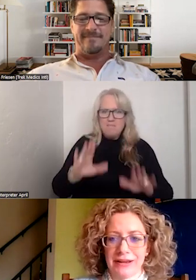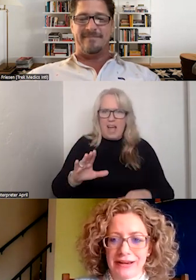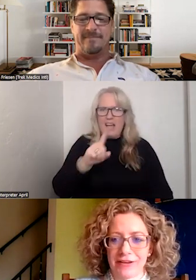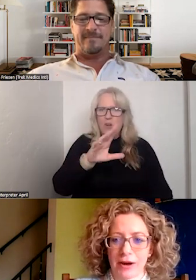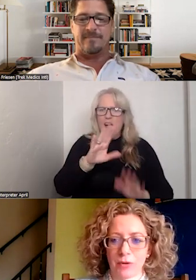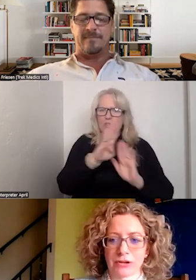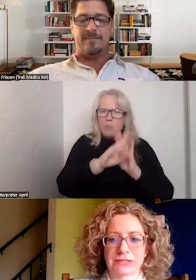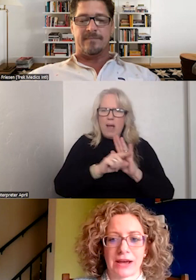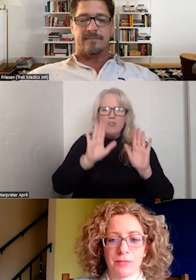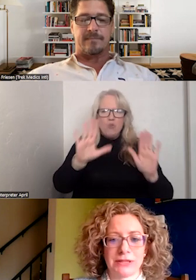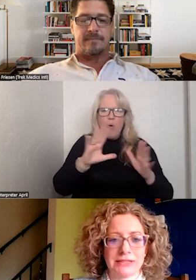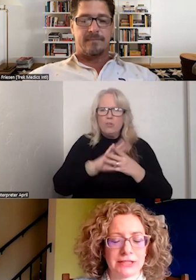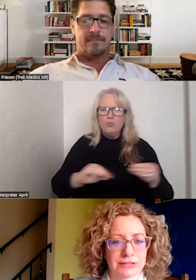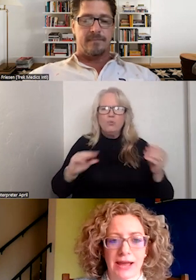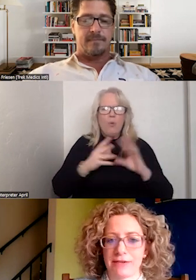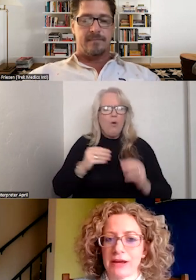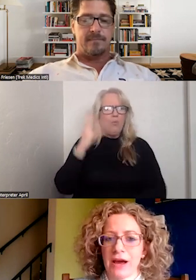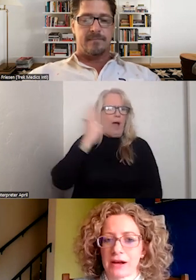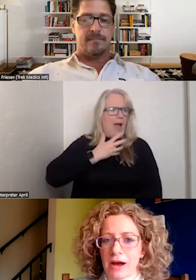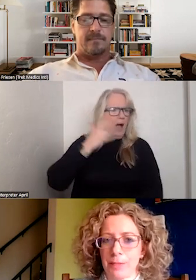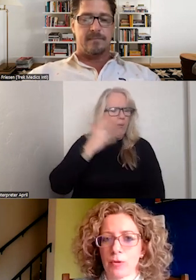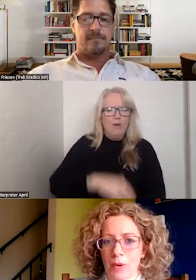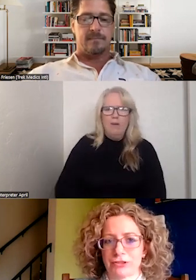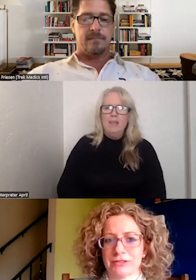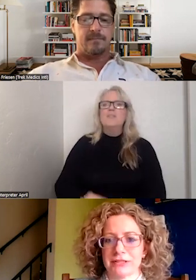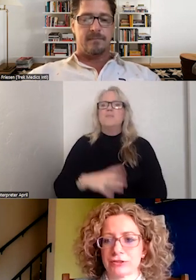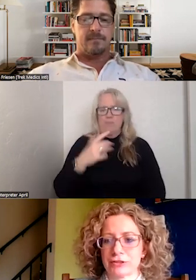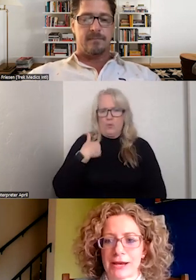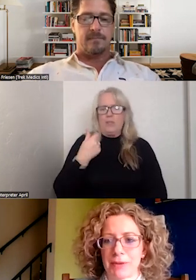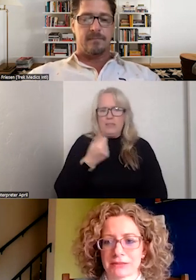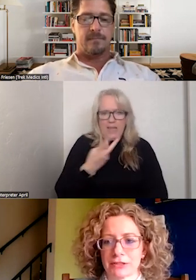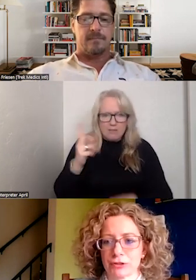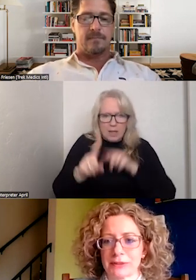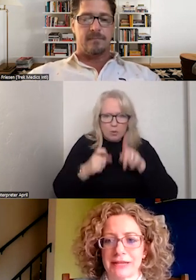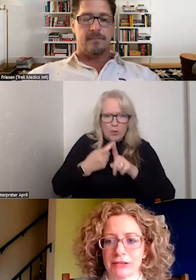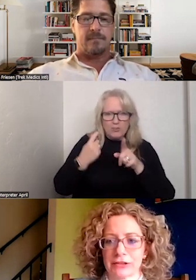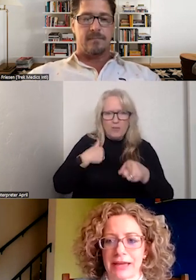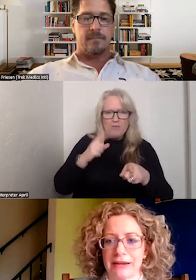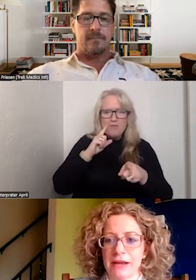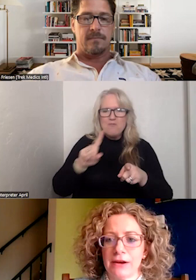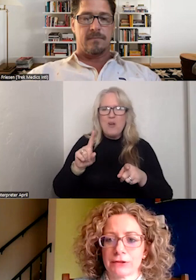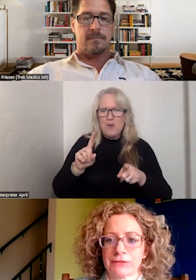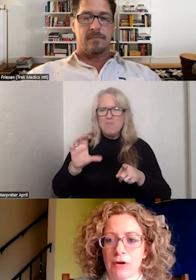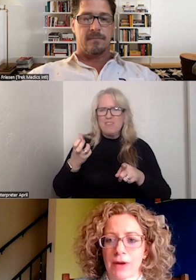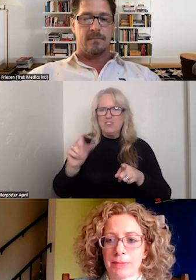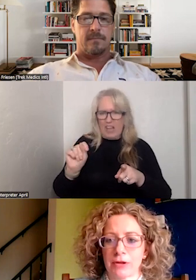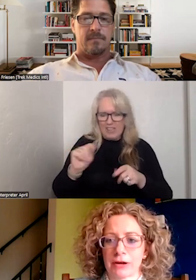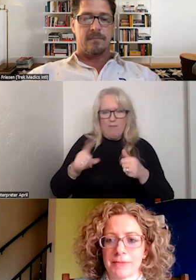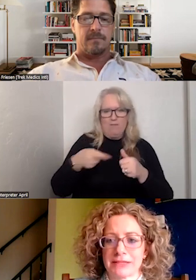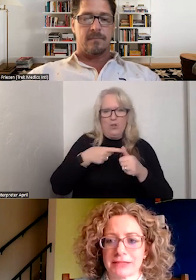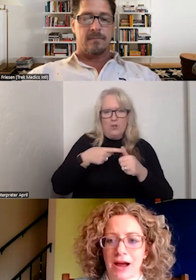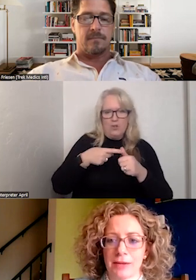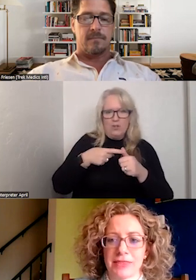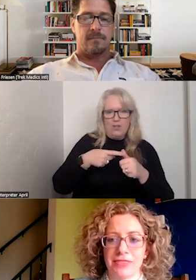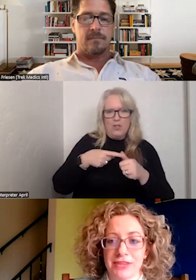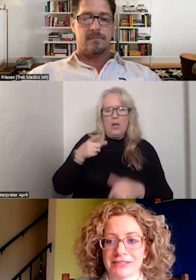story and how that works. We did just have a couple questions in the chat box I just want to take a look at. First of all, Rob Clark